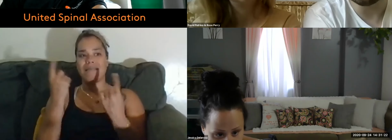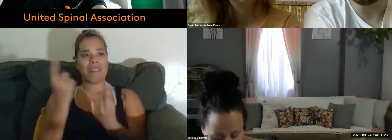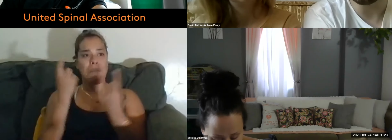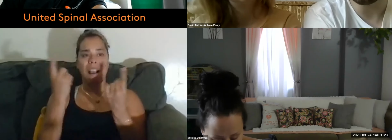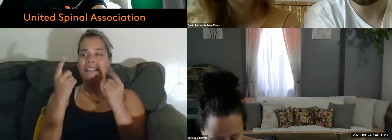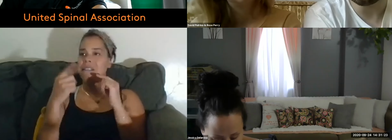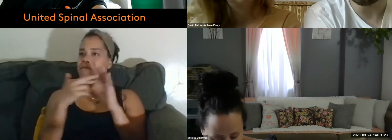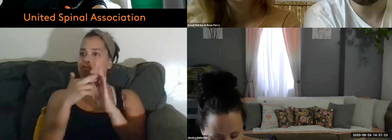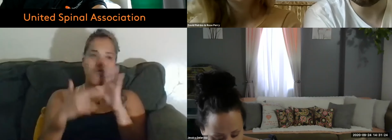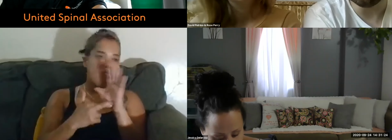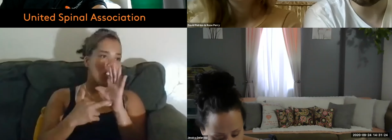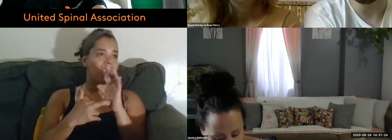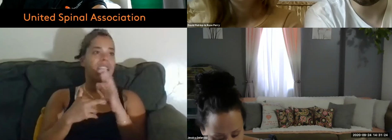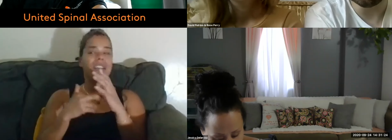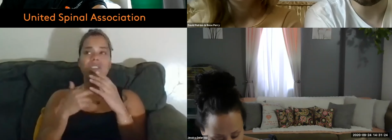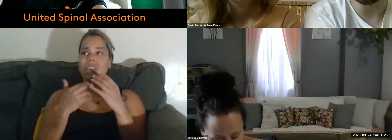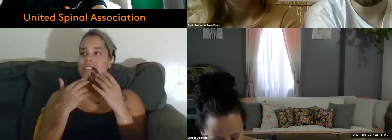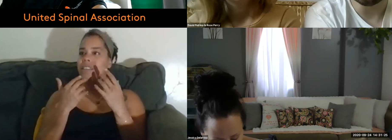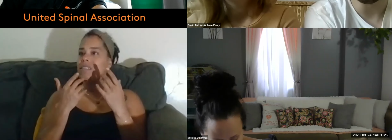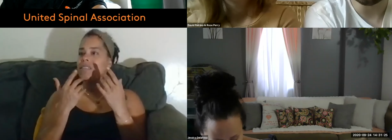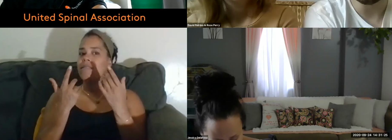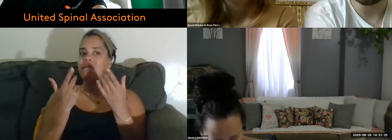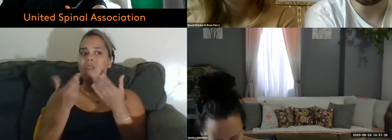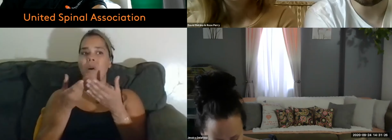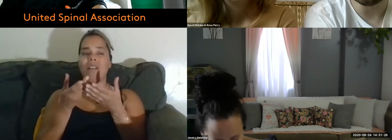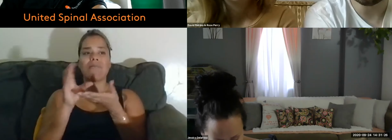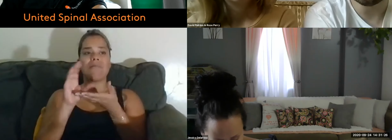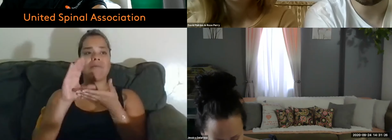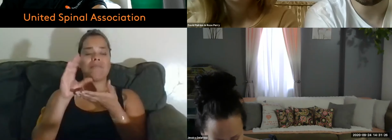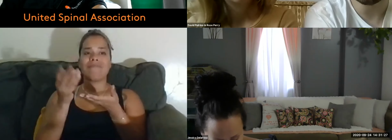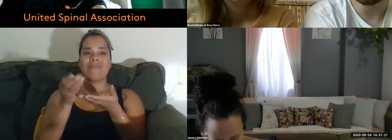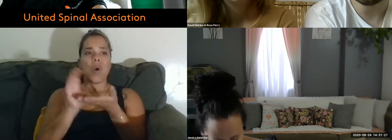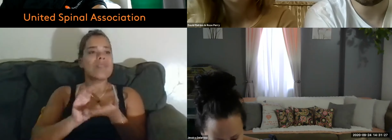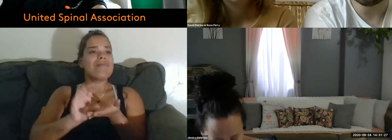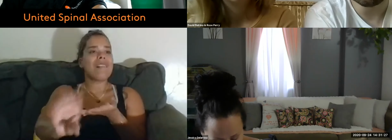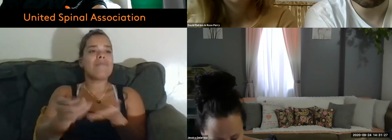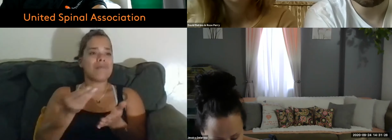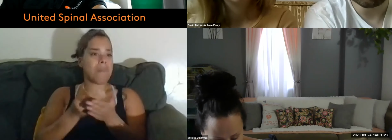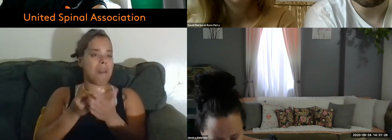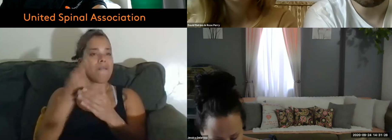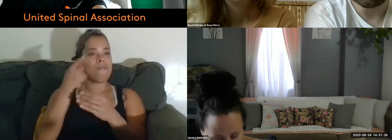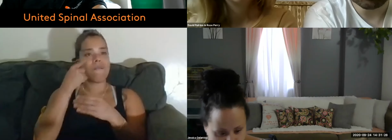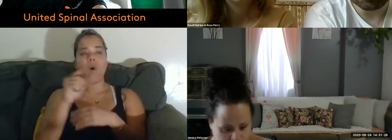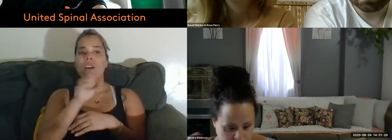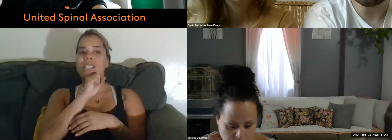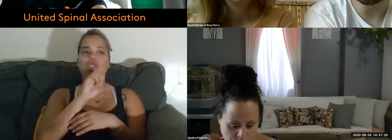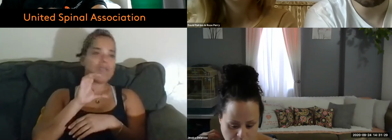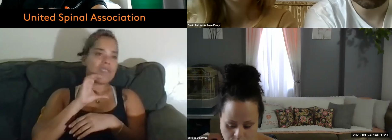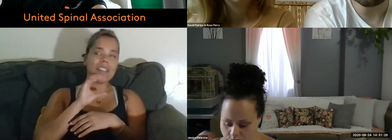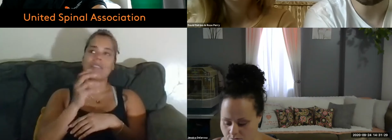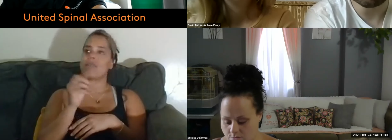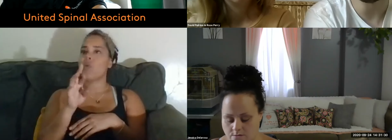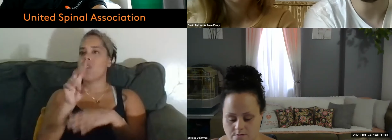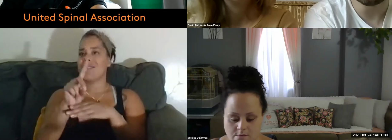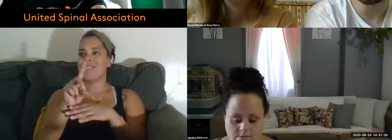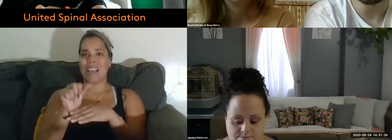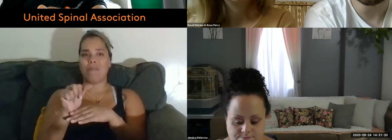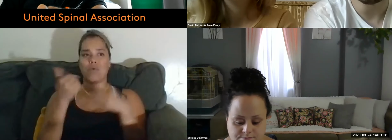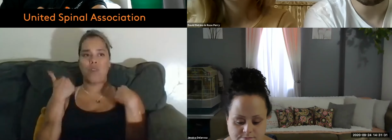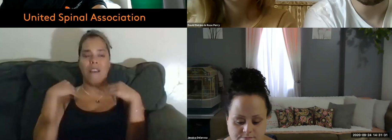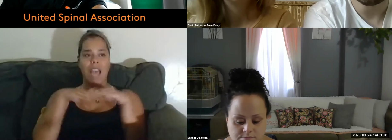regulation or some kind of subsidy for seniors and individuals with disabilities to access broadband, not